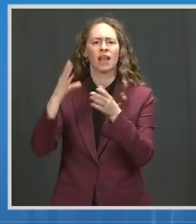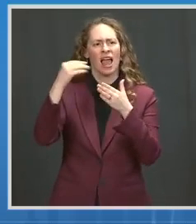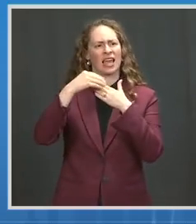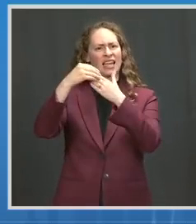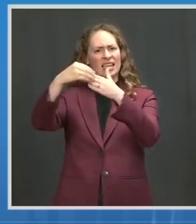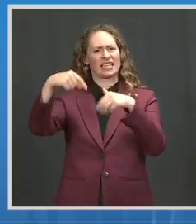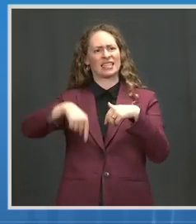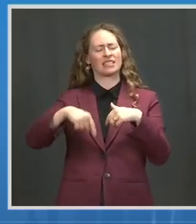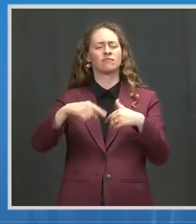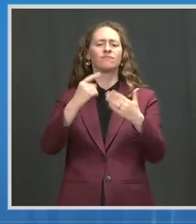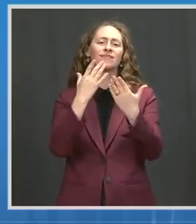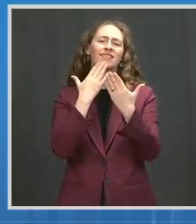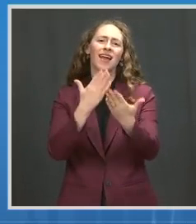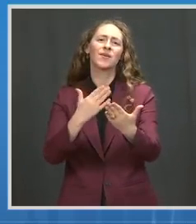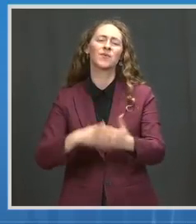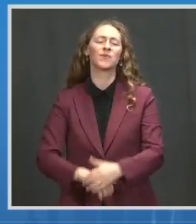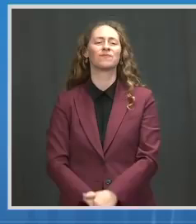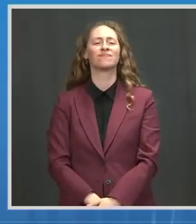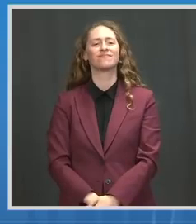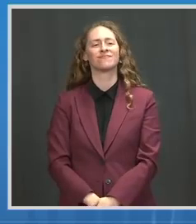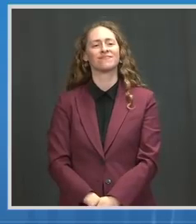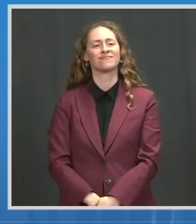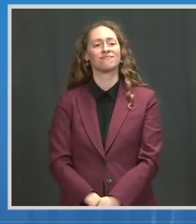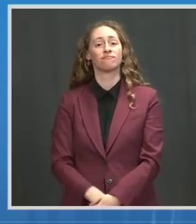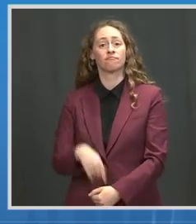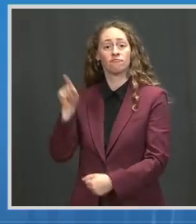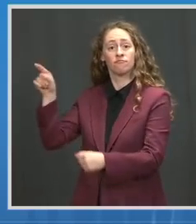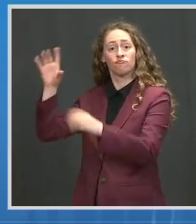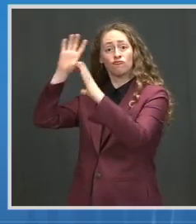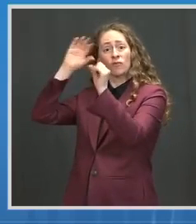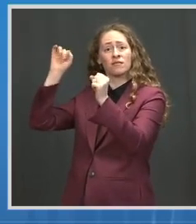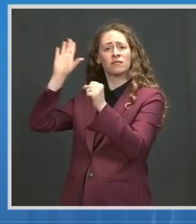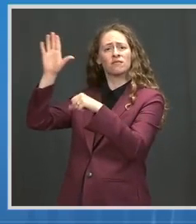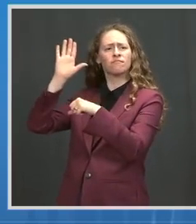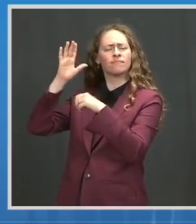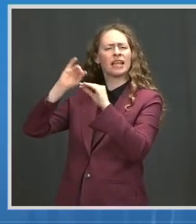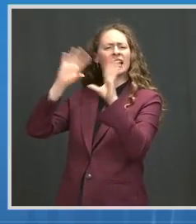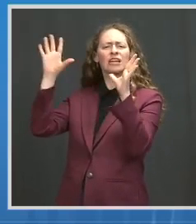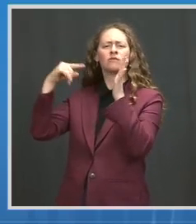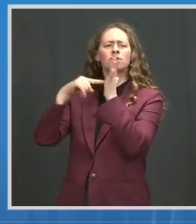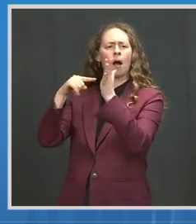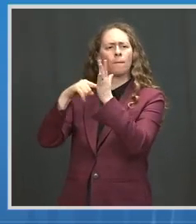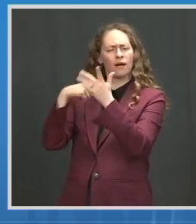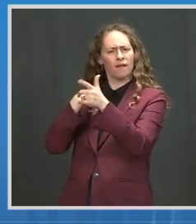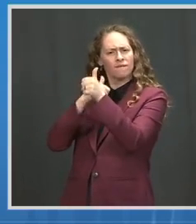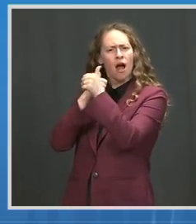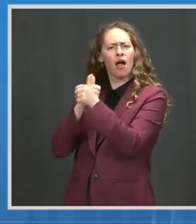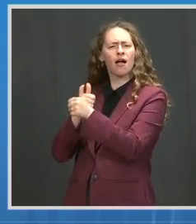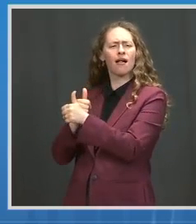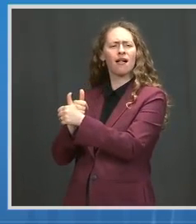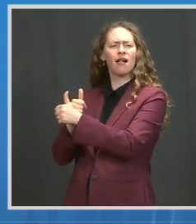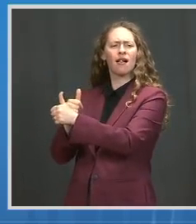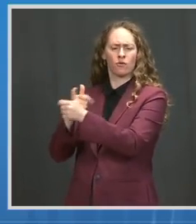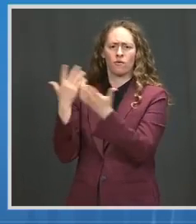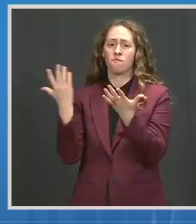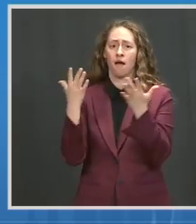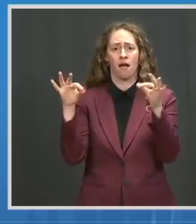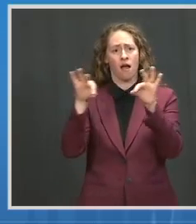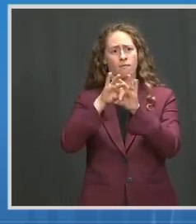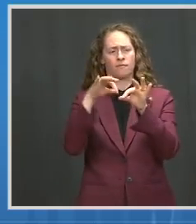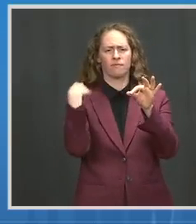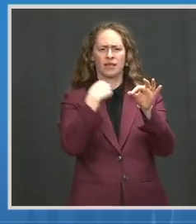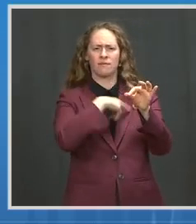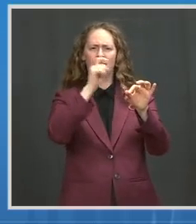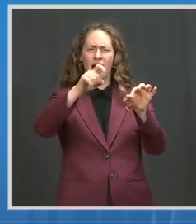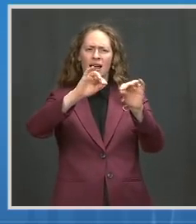President by presenting clear, straight answers to the best of our ability in a view of what we are seeing, whether the